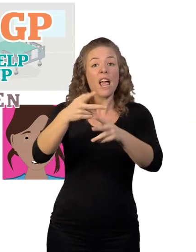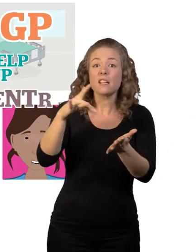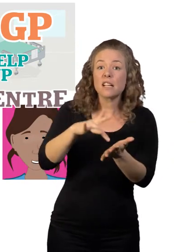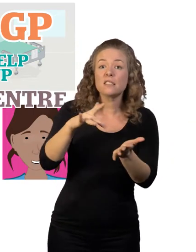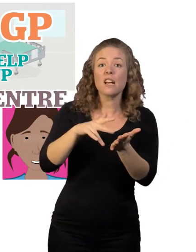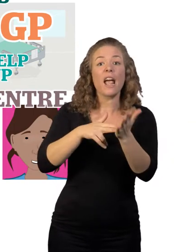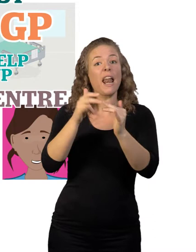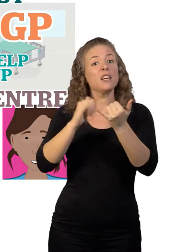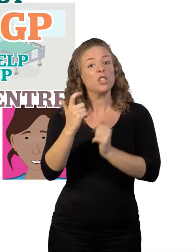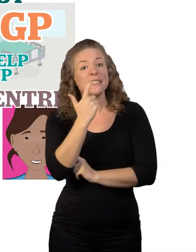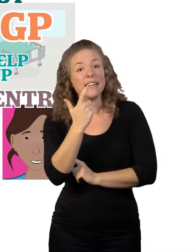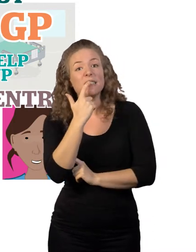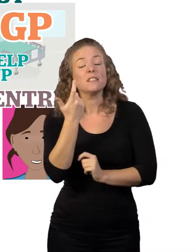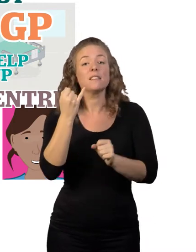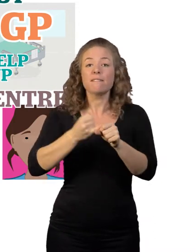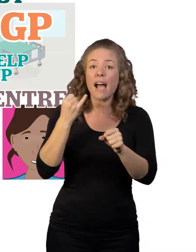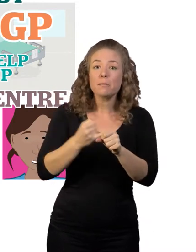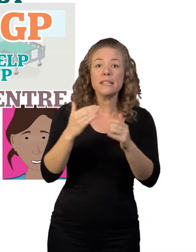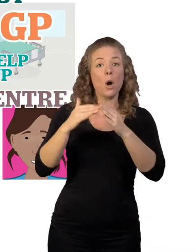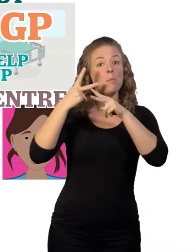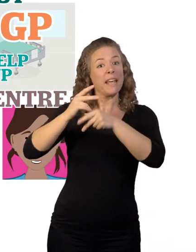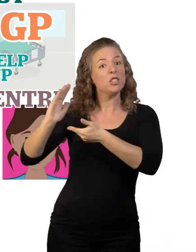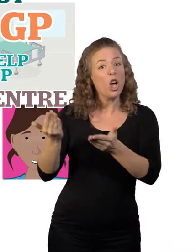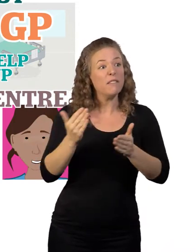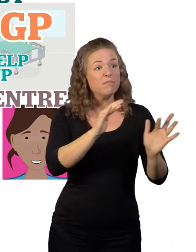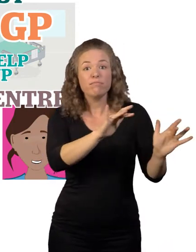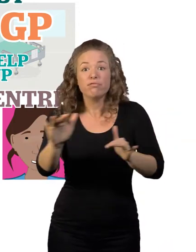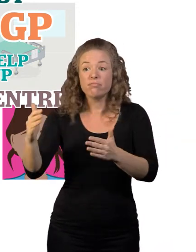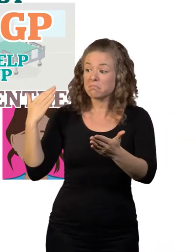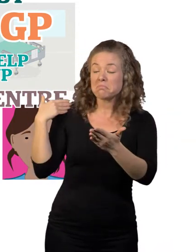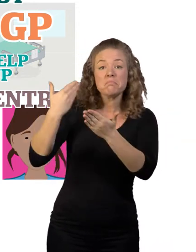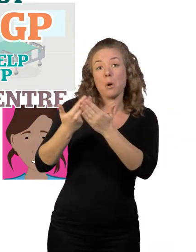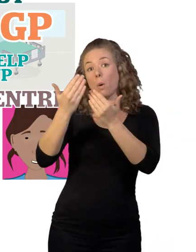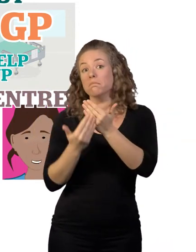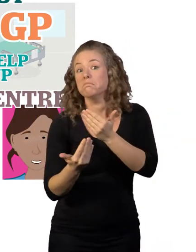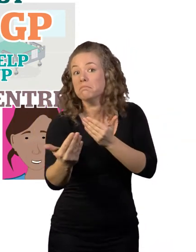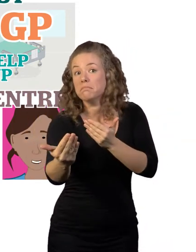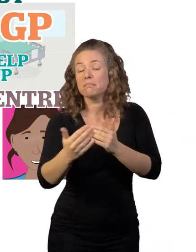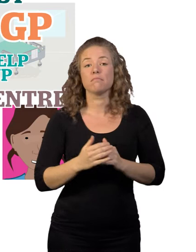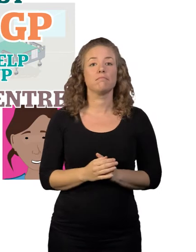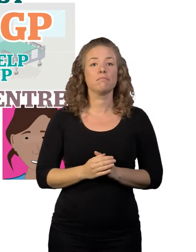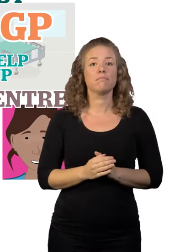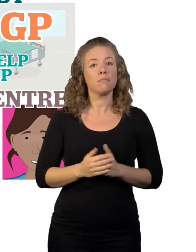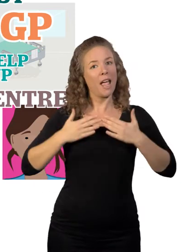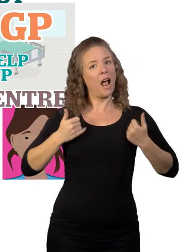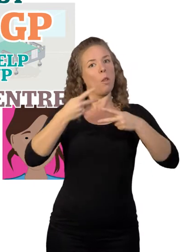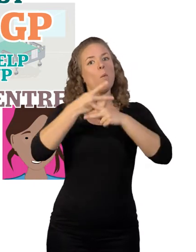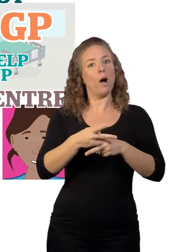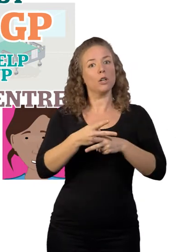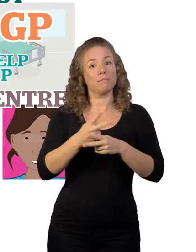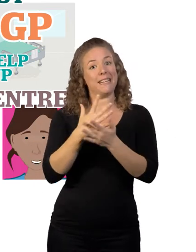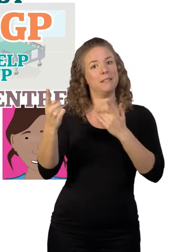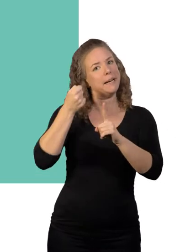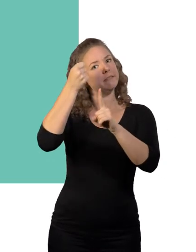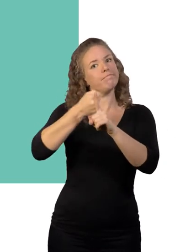care centre, NHS dentist, pharmacy or home care services, at some point in your lives. Healthwatch is the